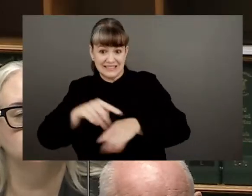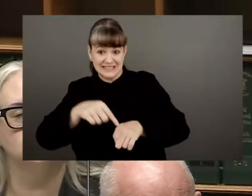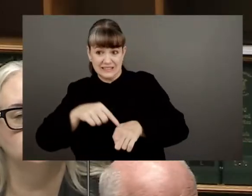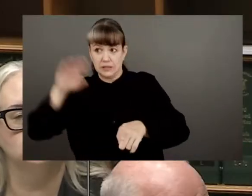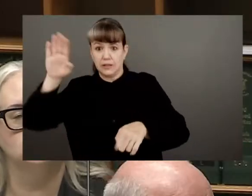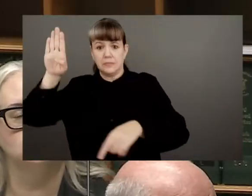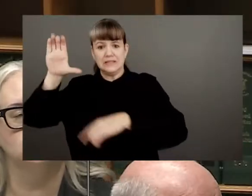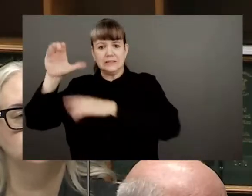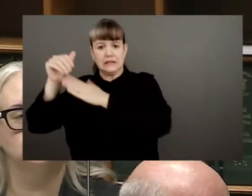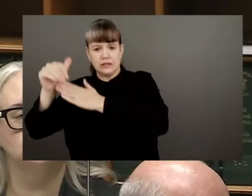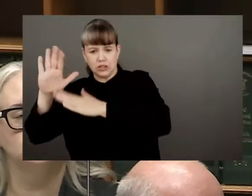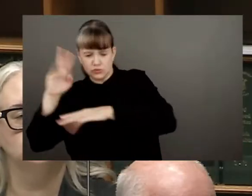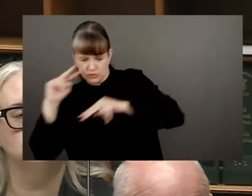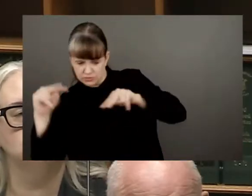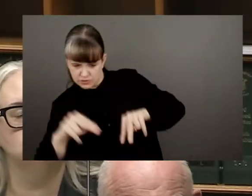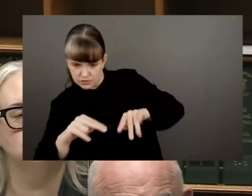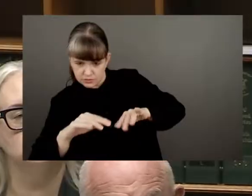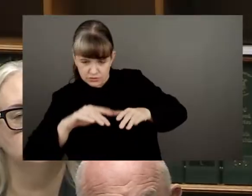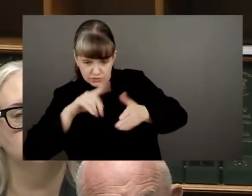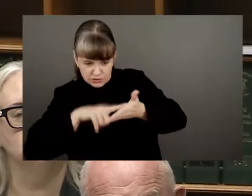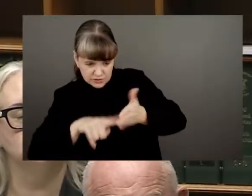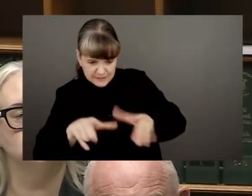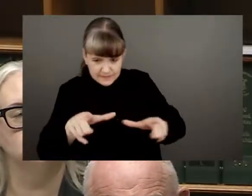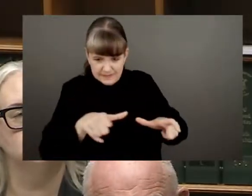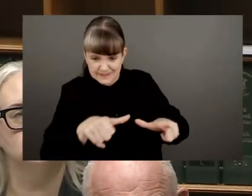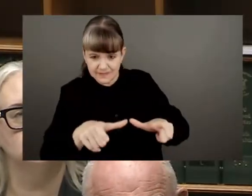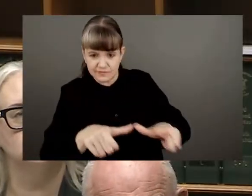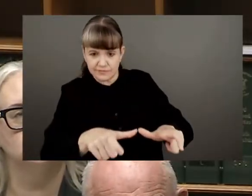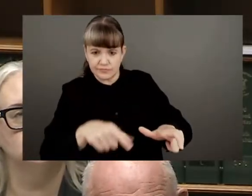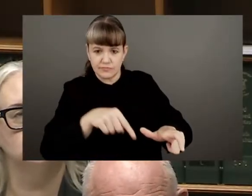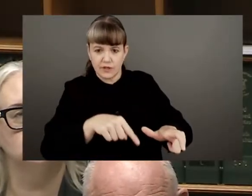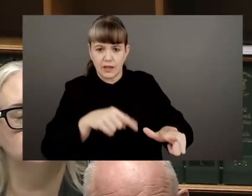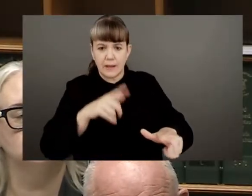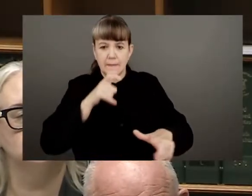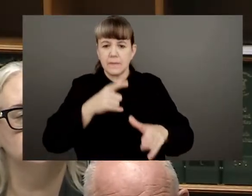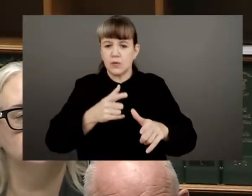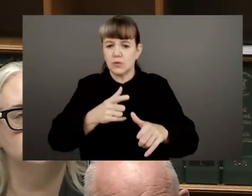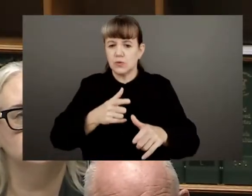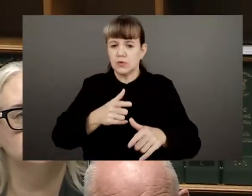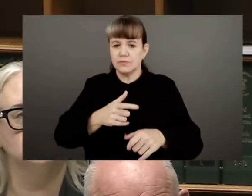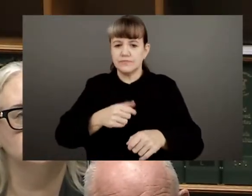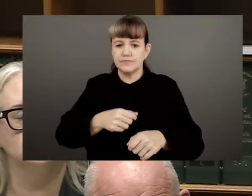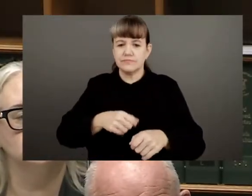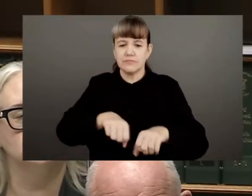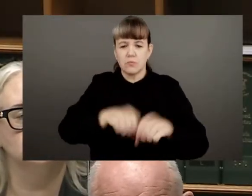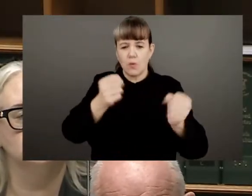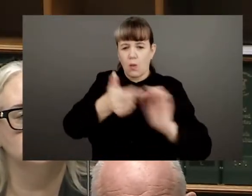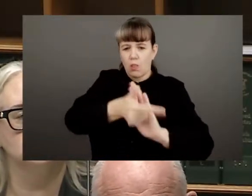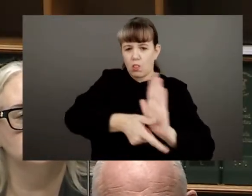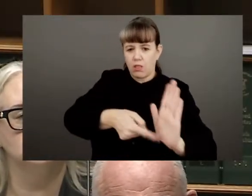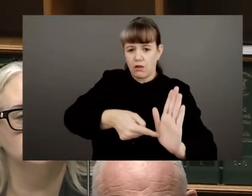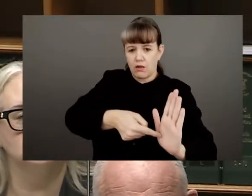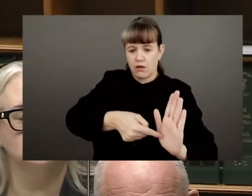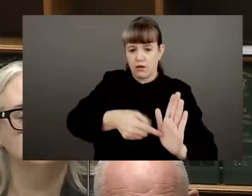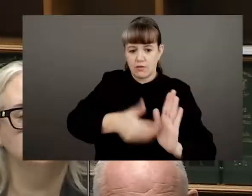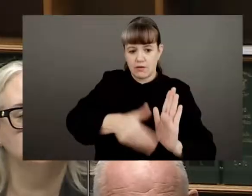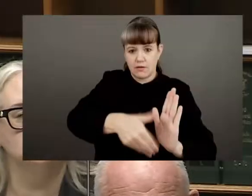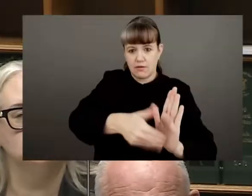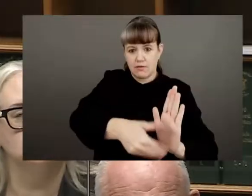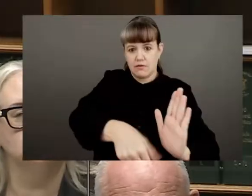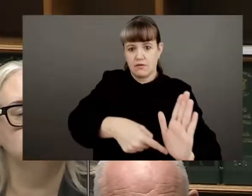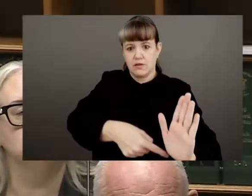offenders, and circle around intimate partner violence to keep those people off the streets. Mr. Speaker, we will keep doing that